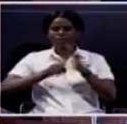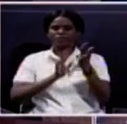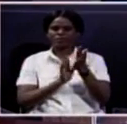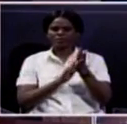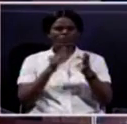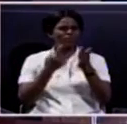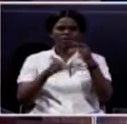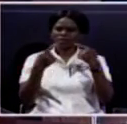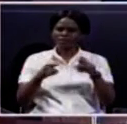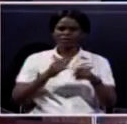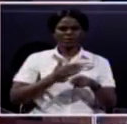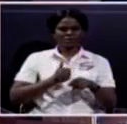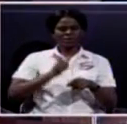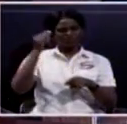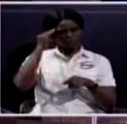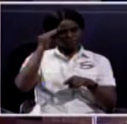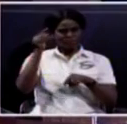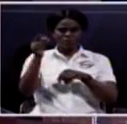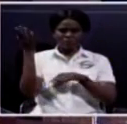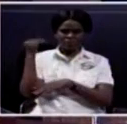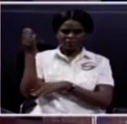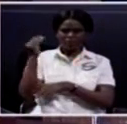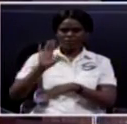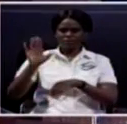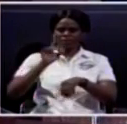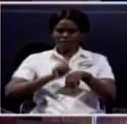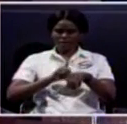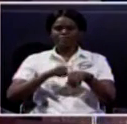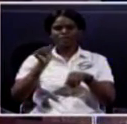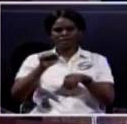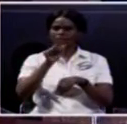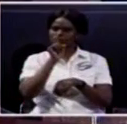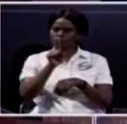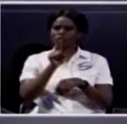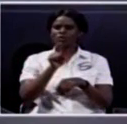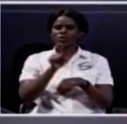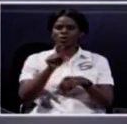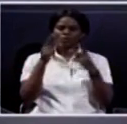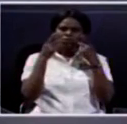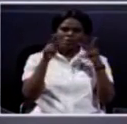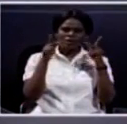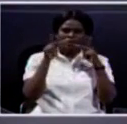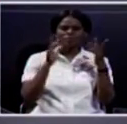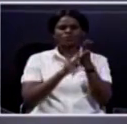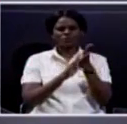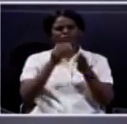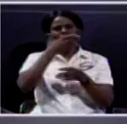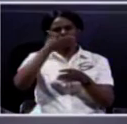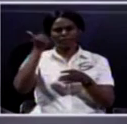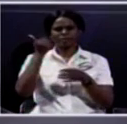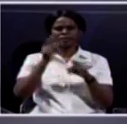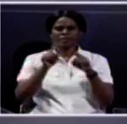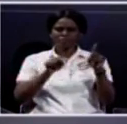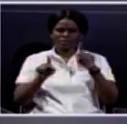What happened? I know that not too long ago, during your time, I'm sure you would attest, public schools were the best. People moved from